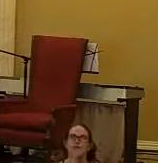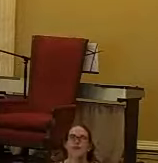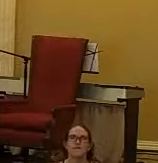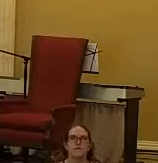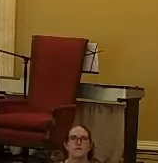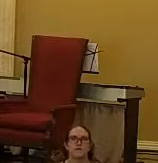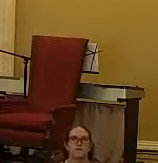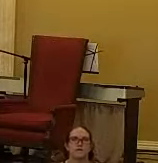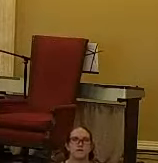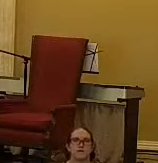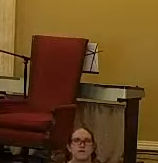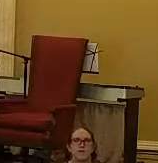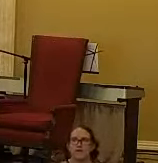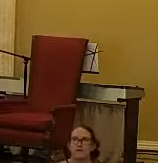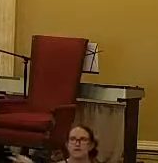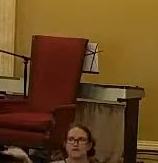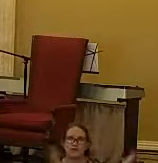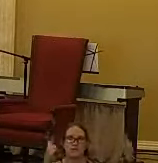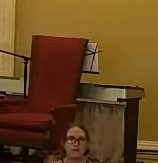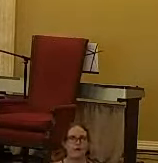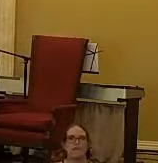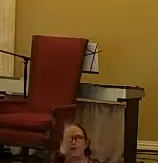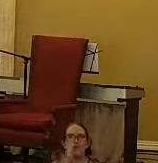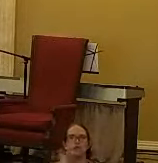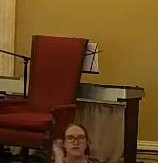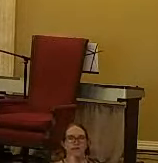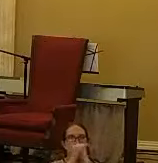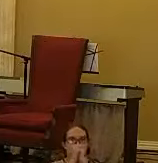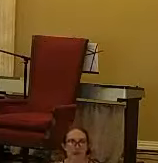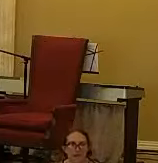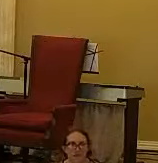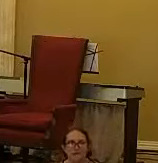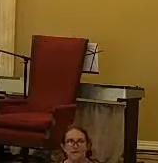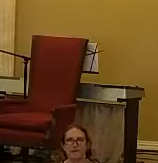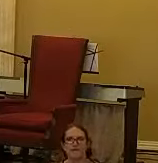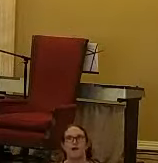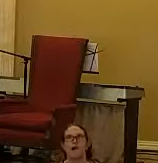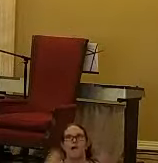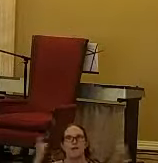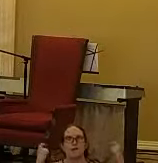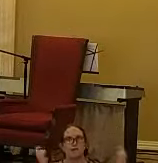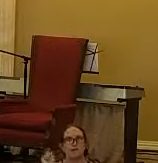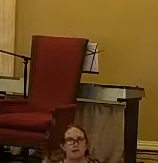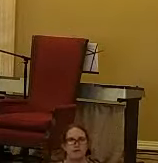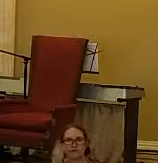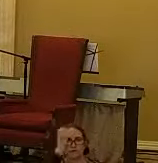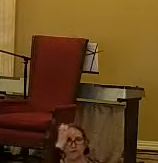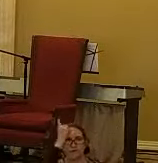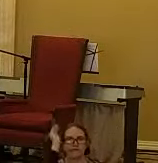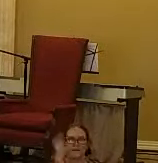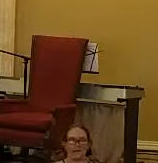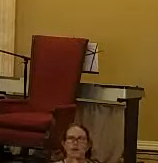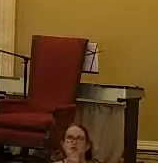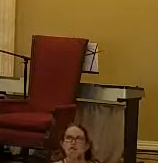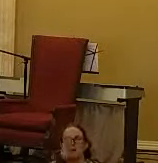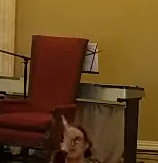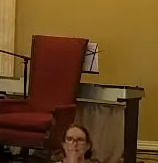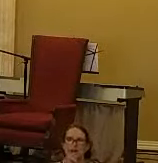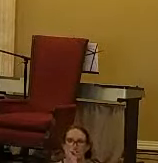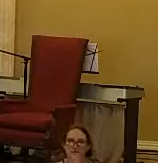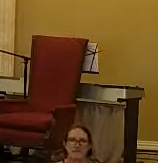thankful, amen, that we serve the living God tonight, amen. Hallelujah. We need to realize tonight who God